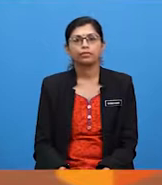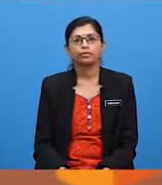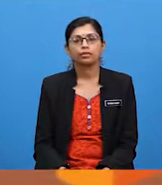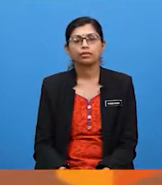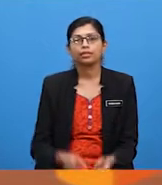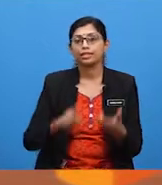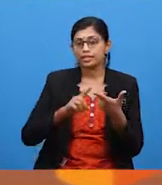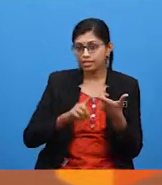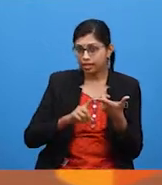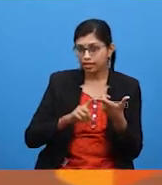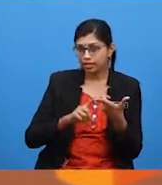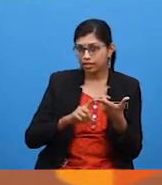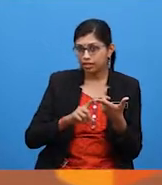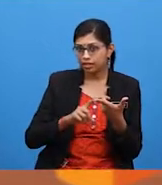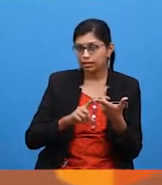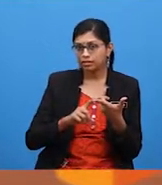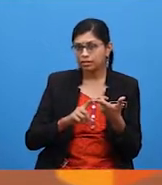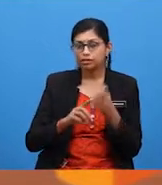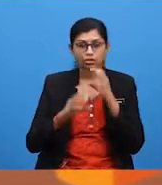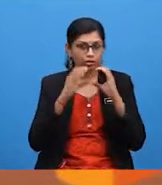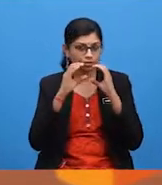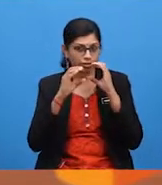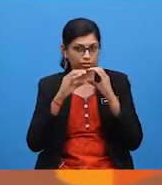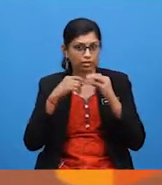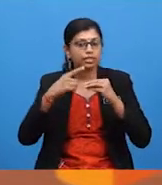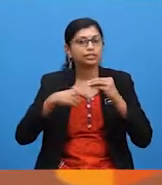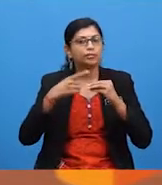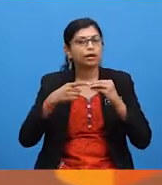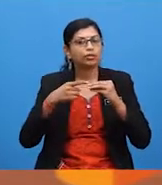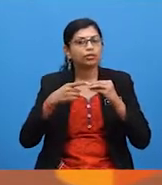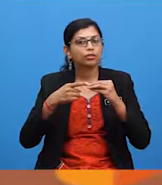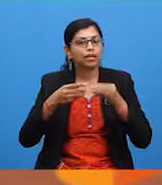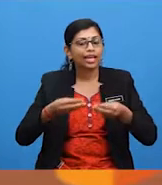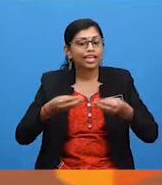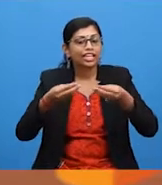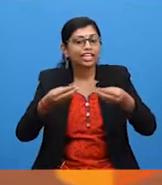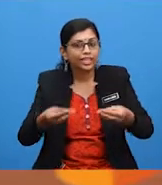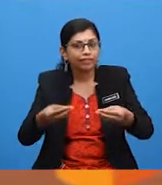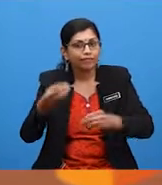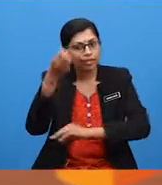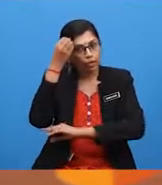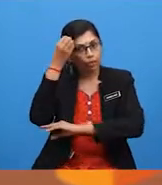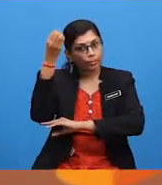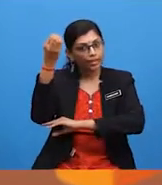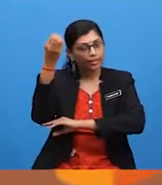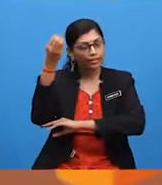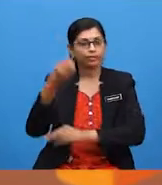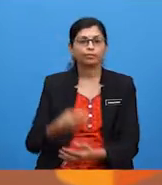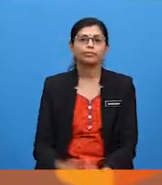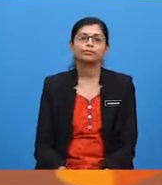The second conversation is giving opinion.